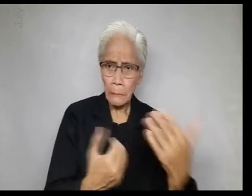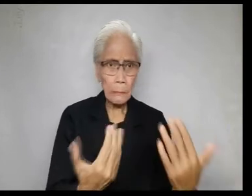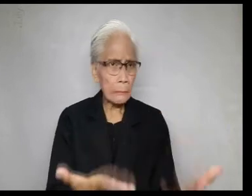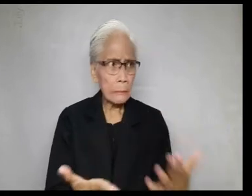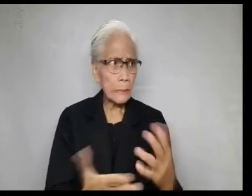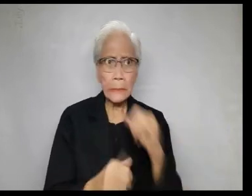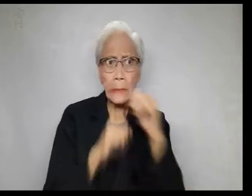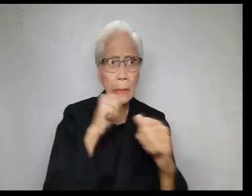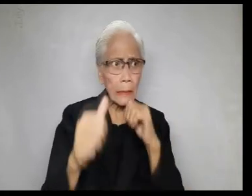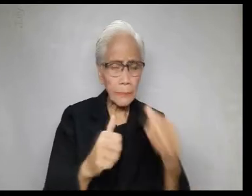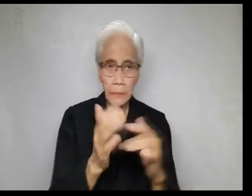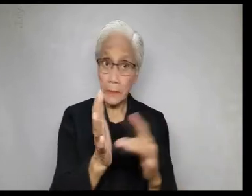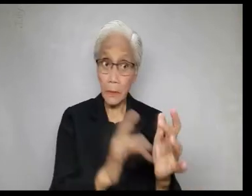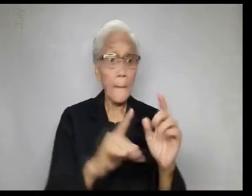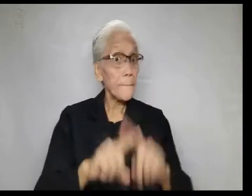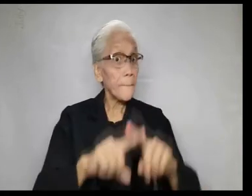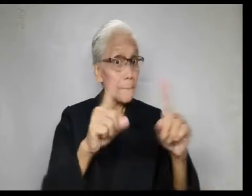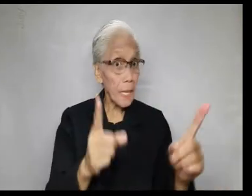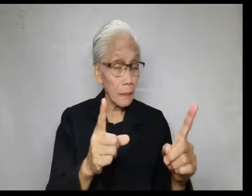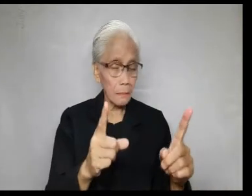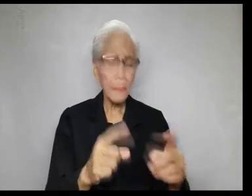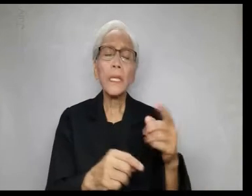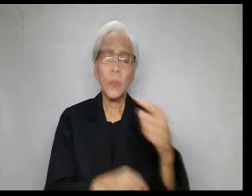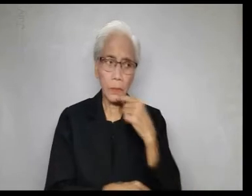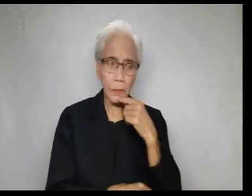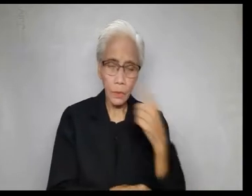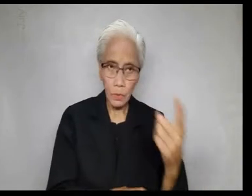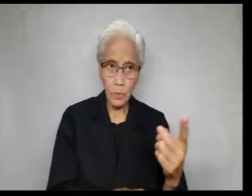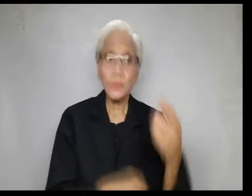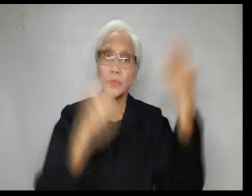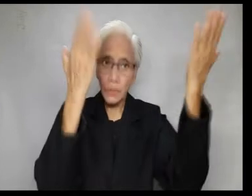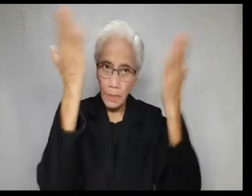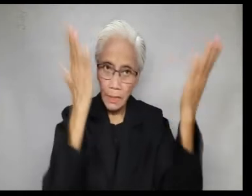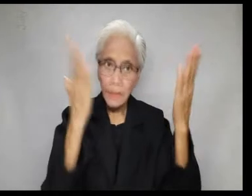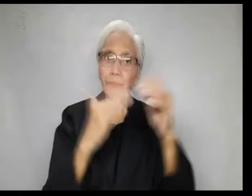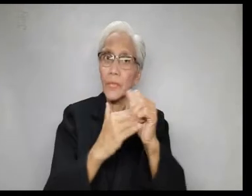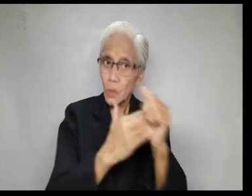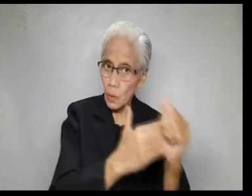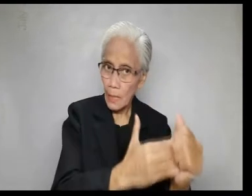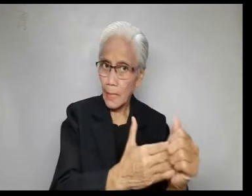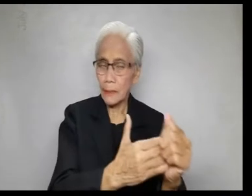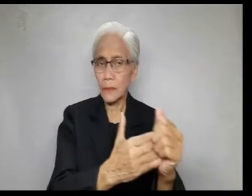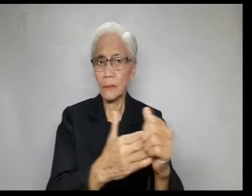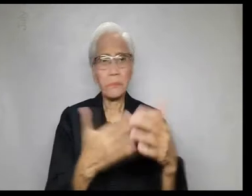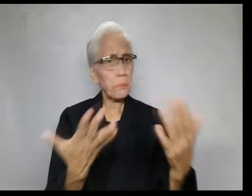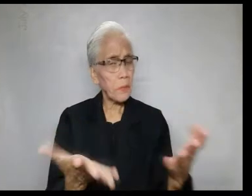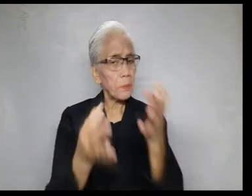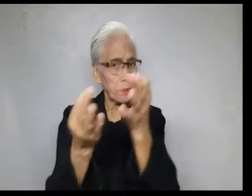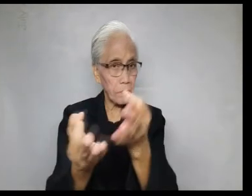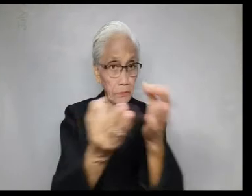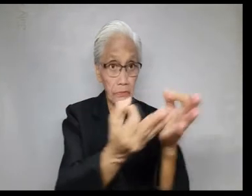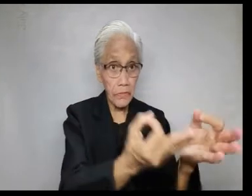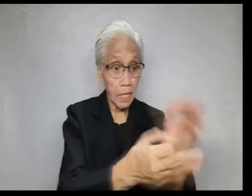to weep for his sin of denying Jesus. Rather, he was told to serve, to